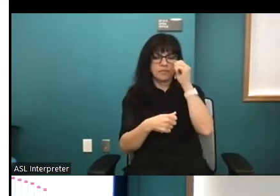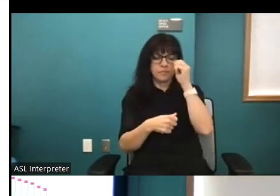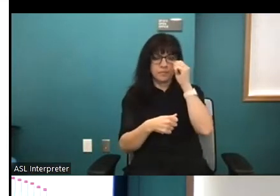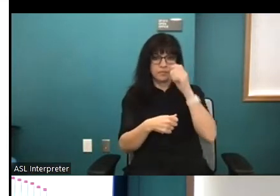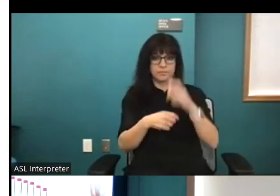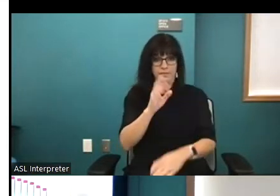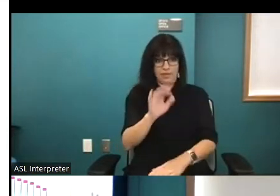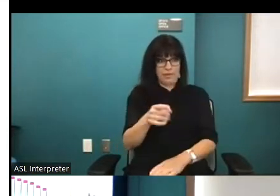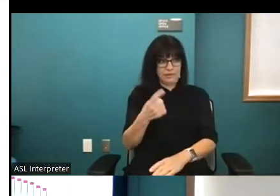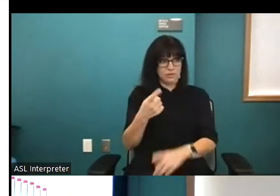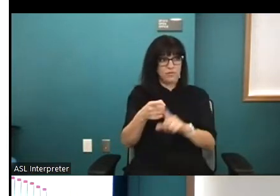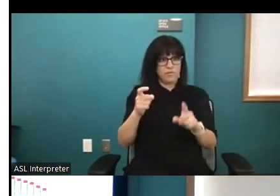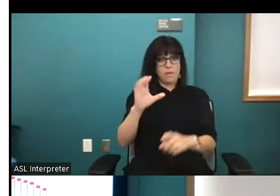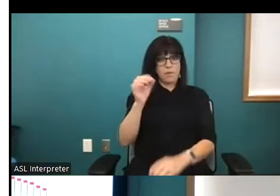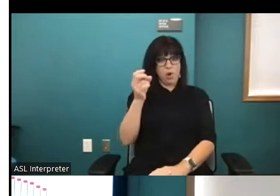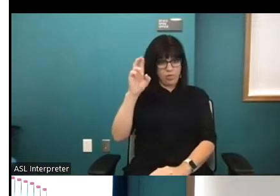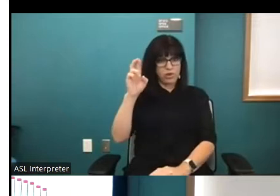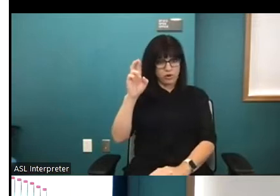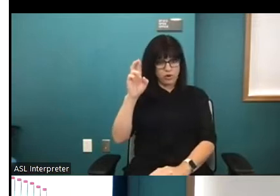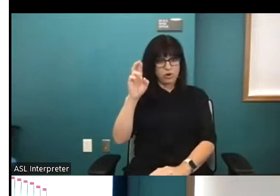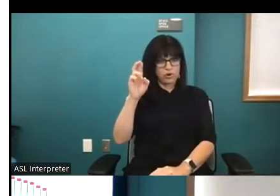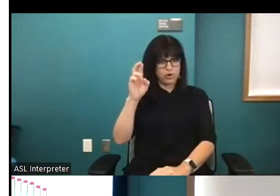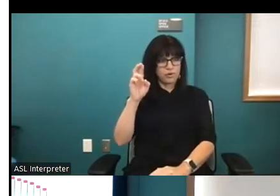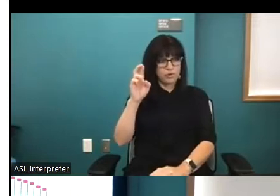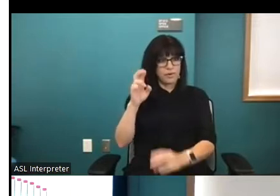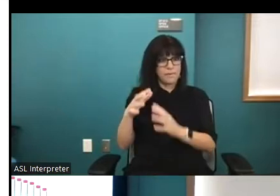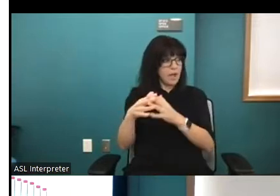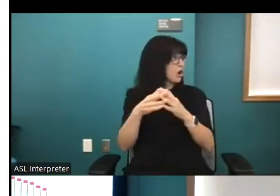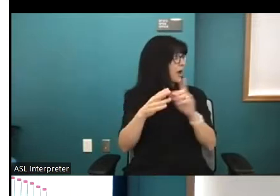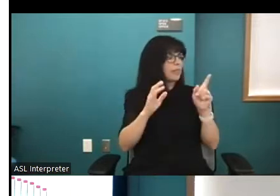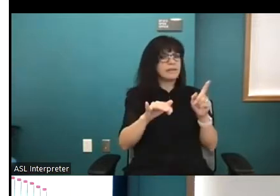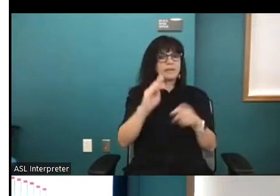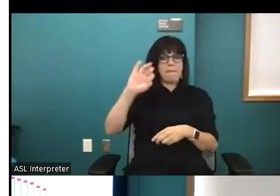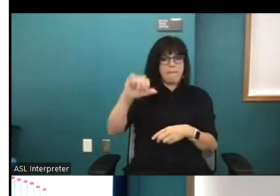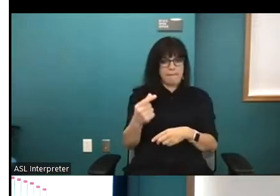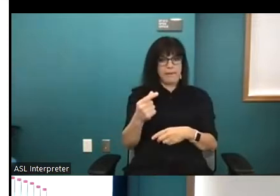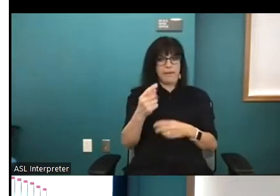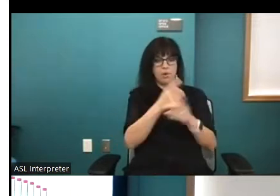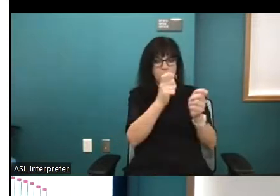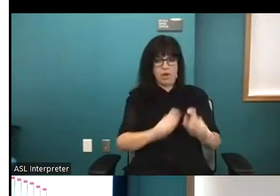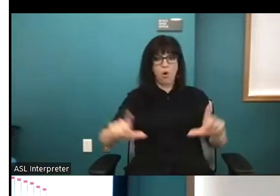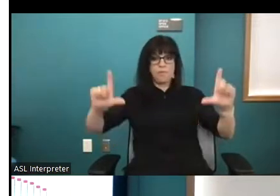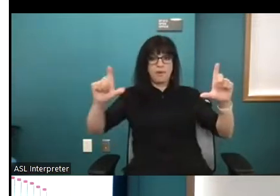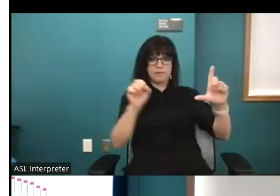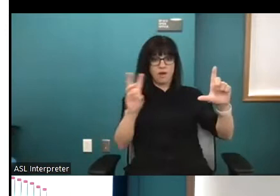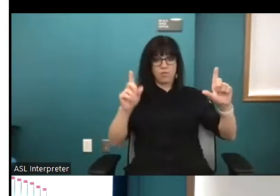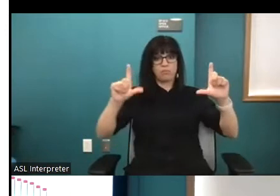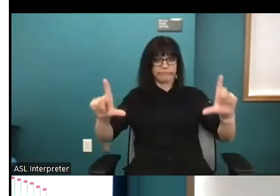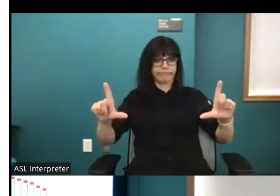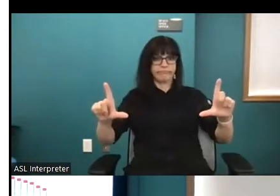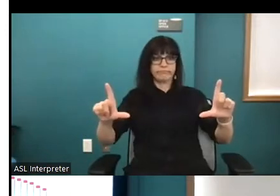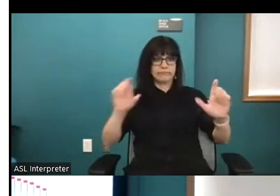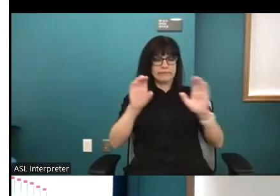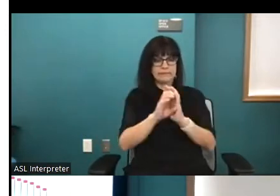So this one's from Cochlear. This is our mapping screen. So this is what we see when we open up our software.